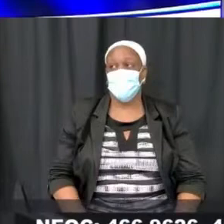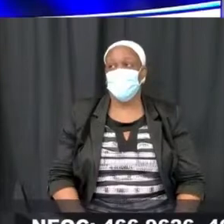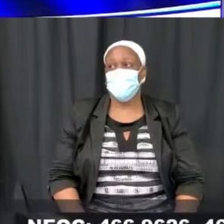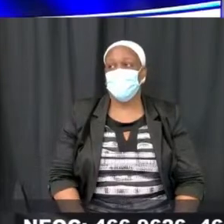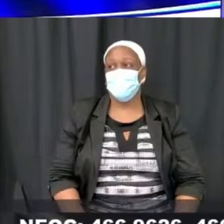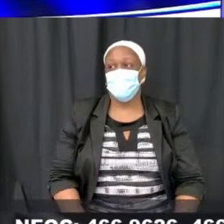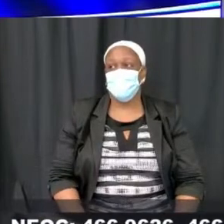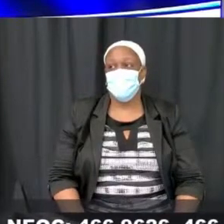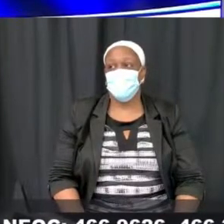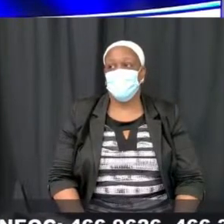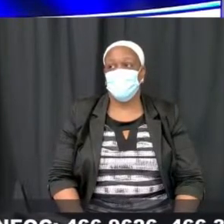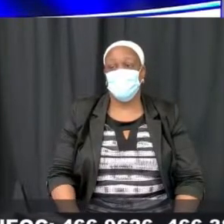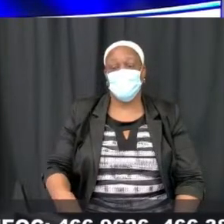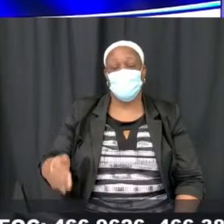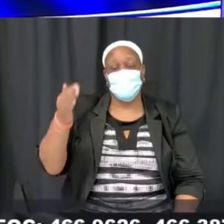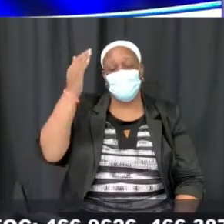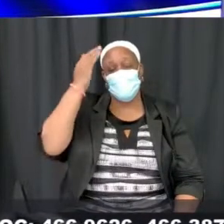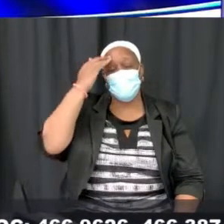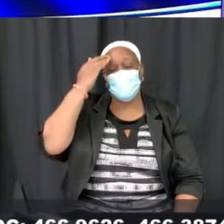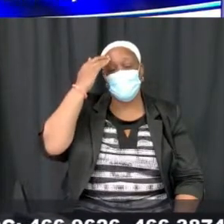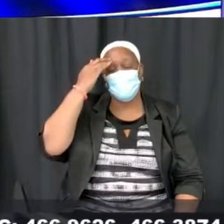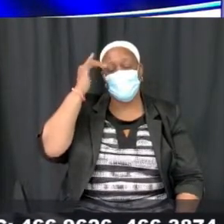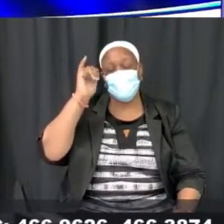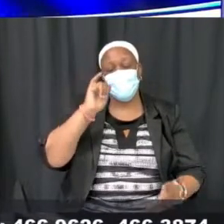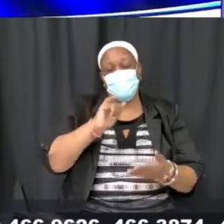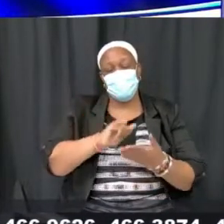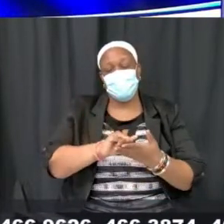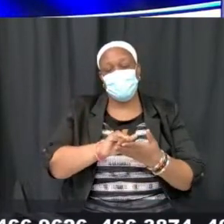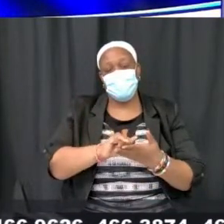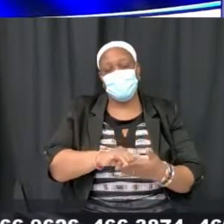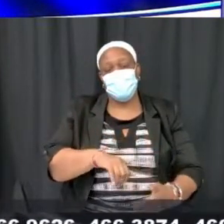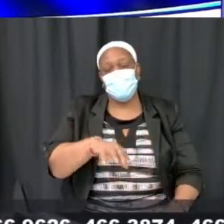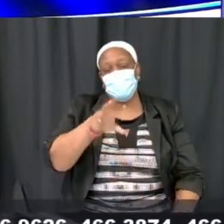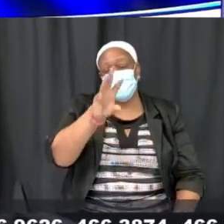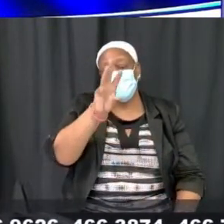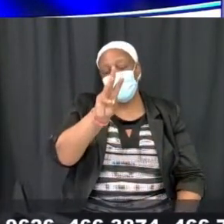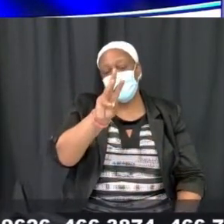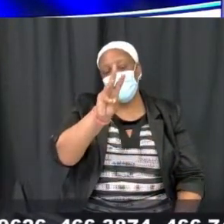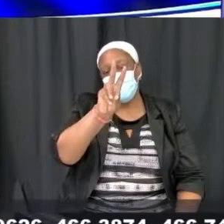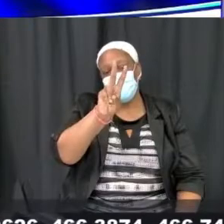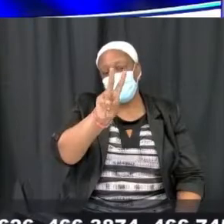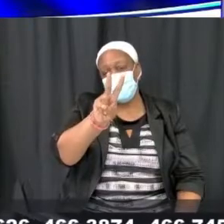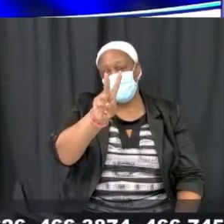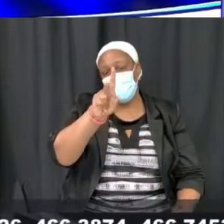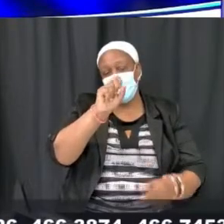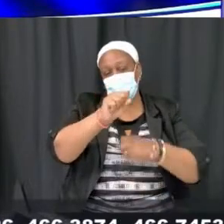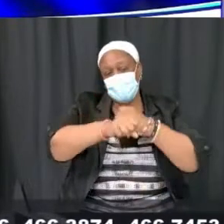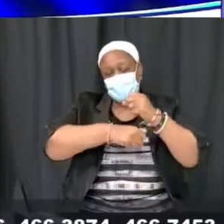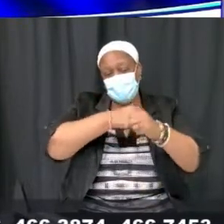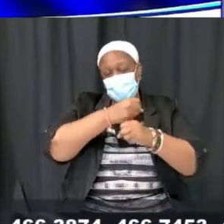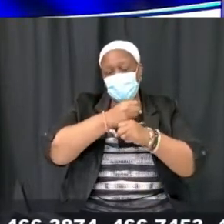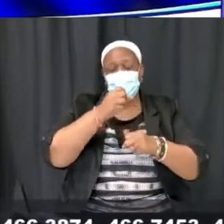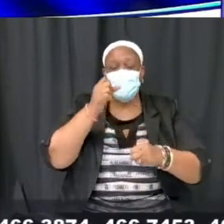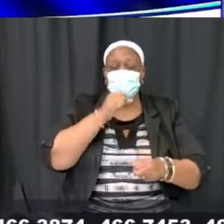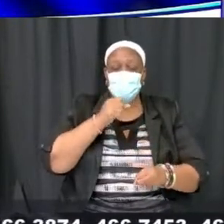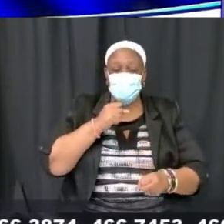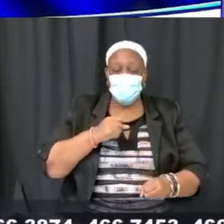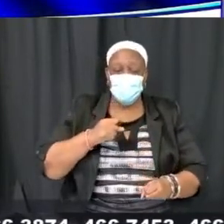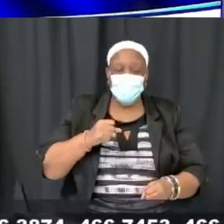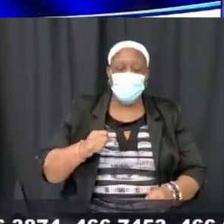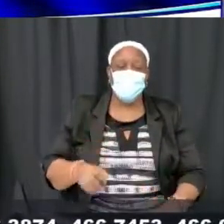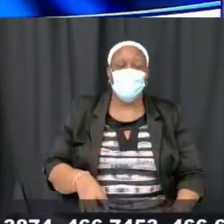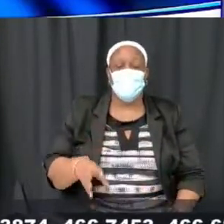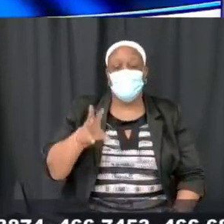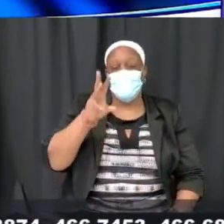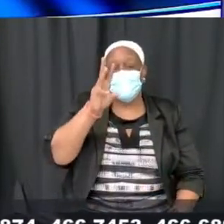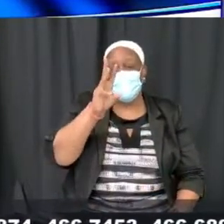by Social Security, I'm advised that that age is 62 years, persons who are 62 and over. That is the